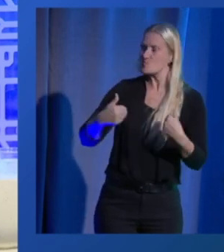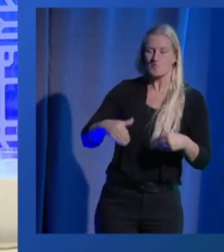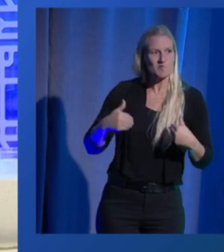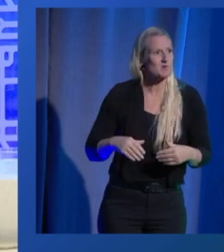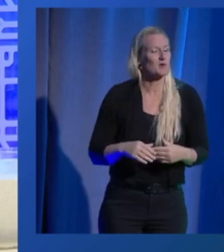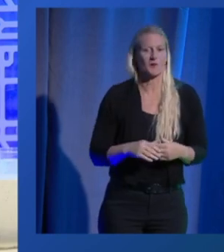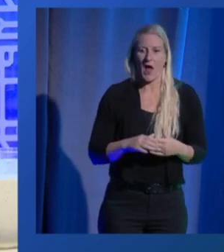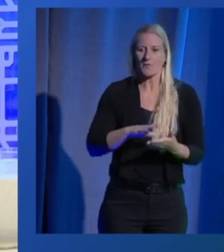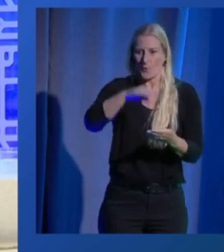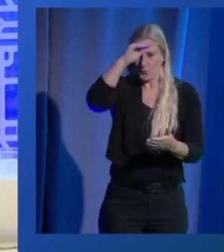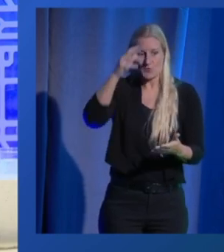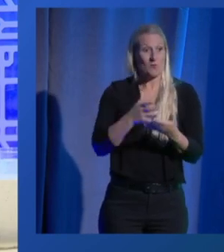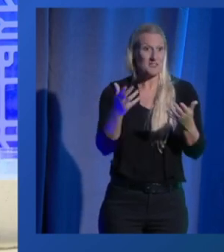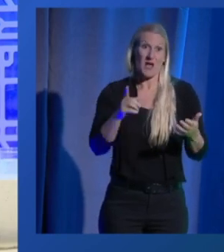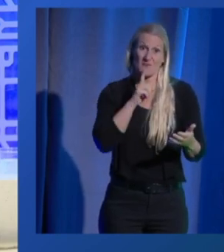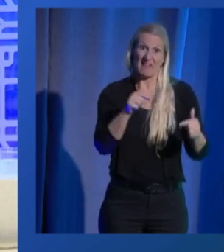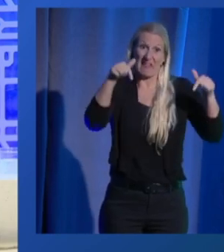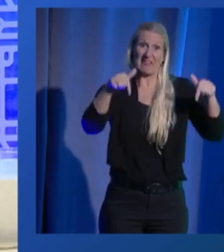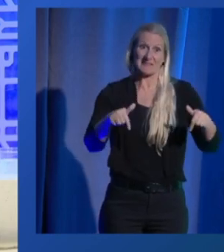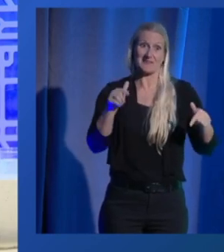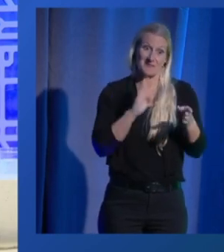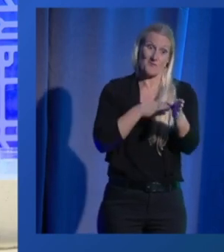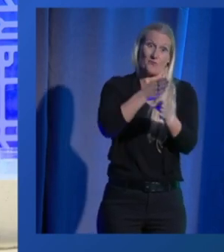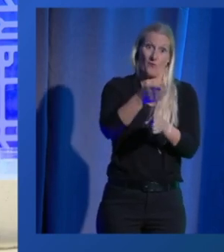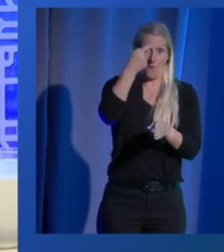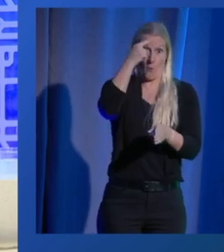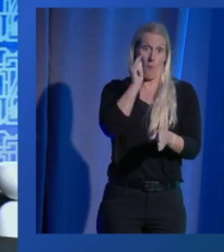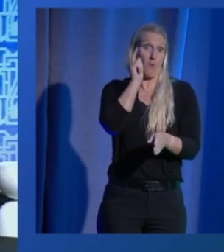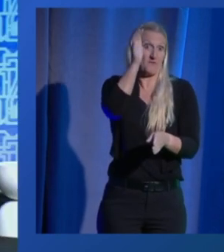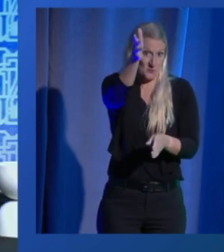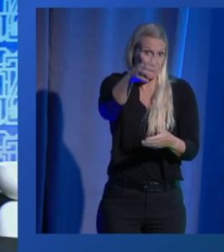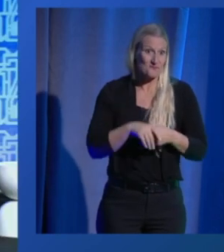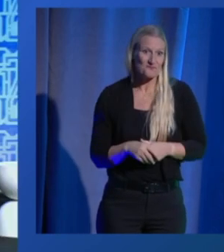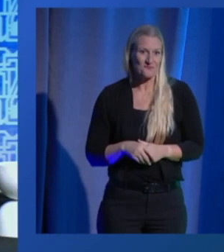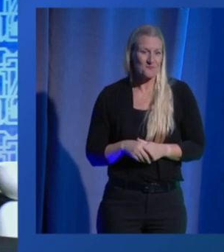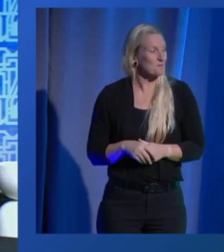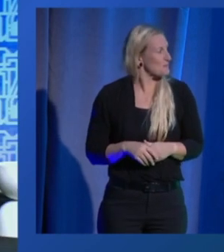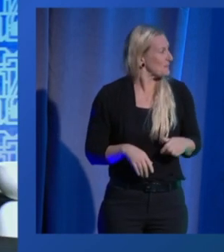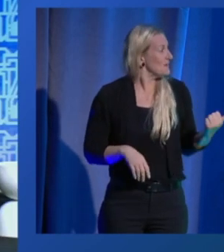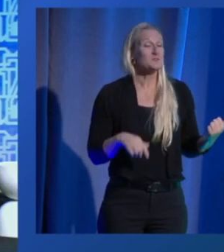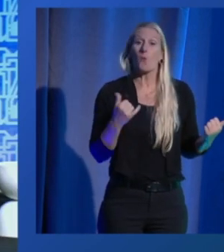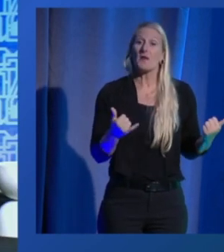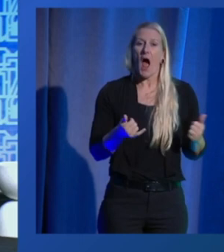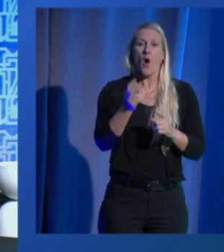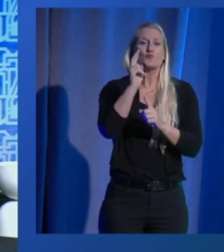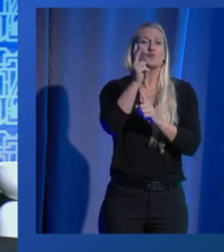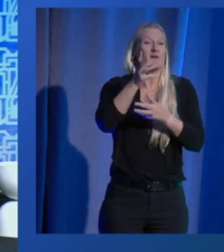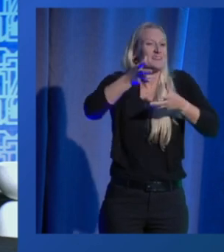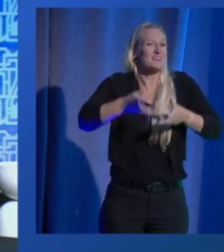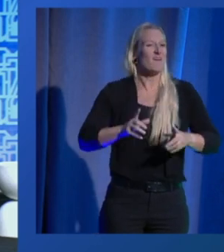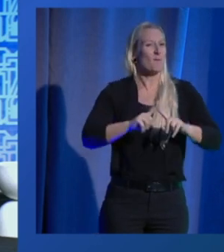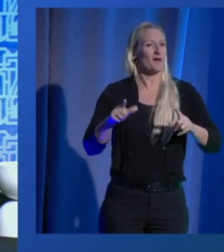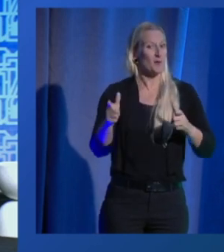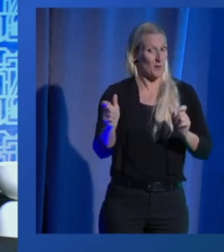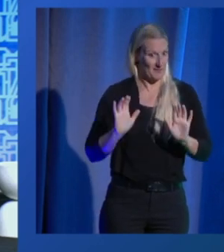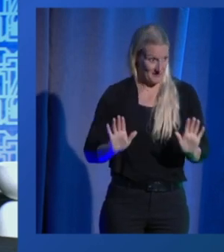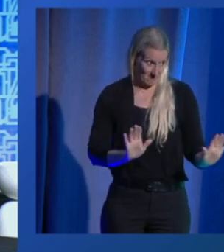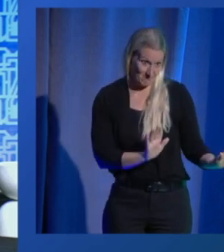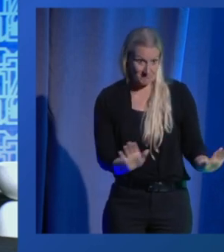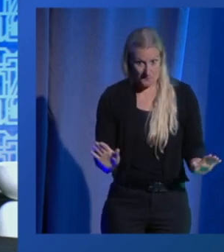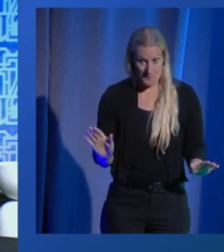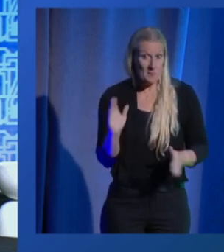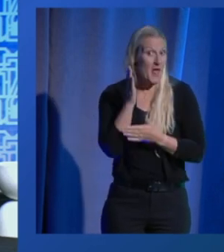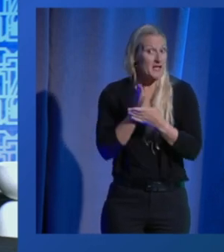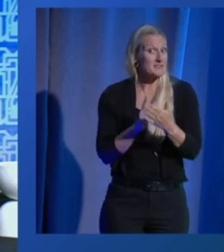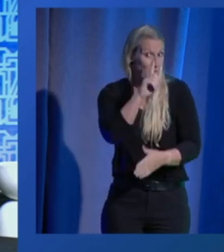the the field of the future so great and now we've just got about two minutes left but quickly um some of